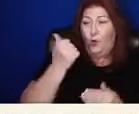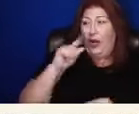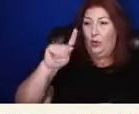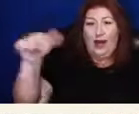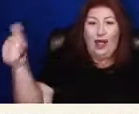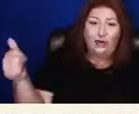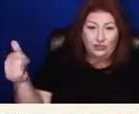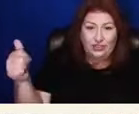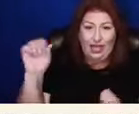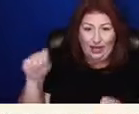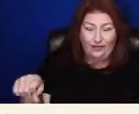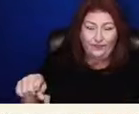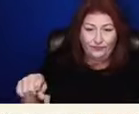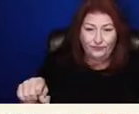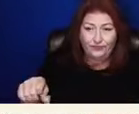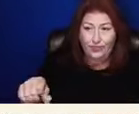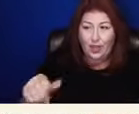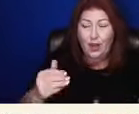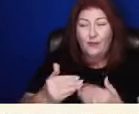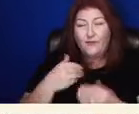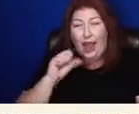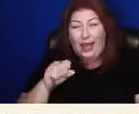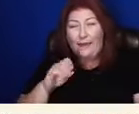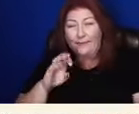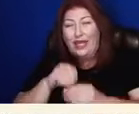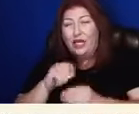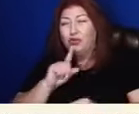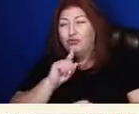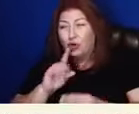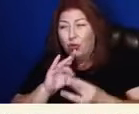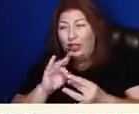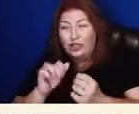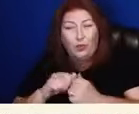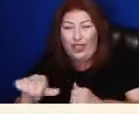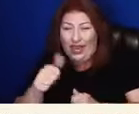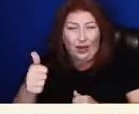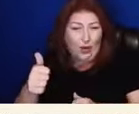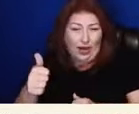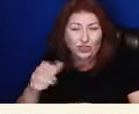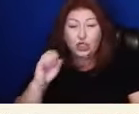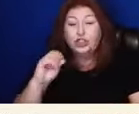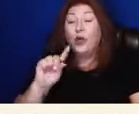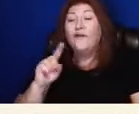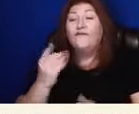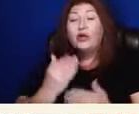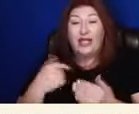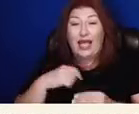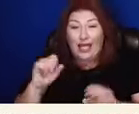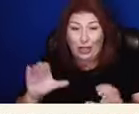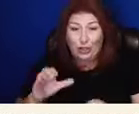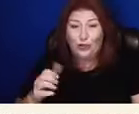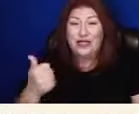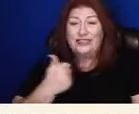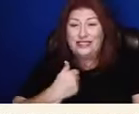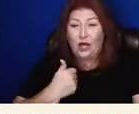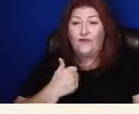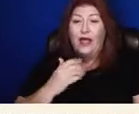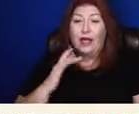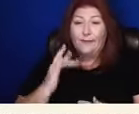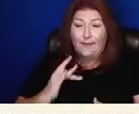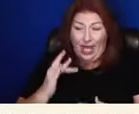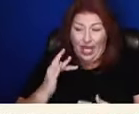to, right? Before I can be in true relationship with anybody else. And so the first thing that I can do is self-compassion. Okay,